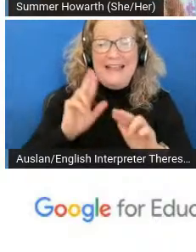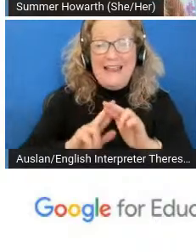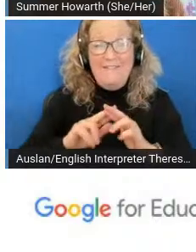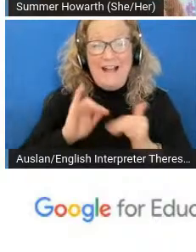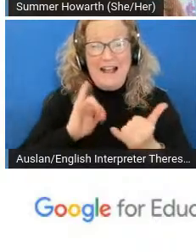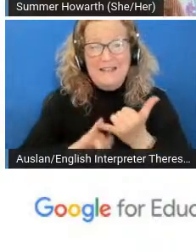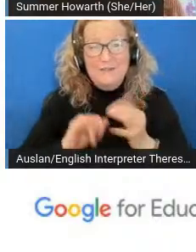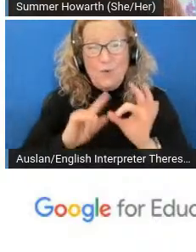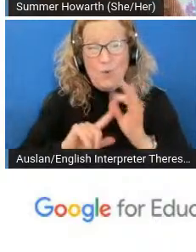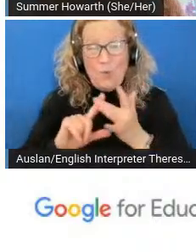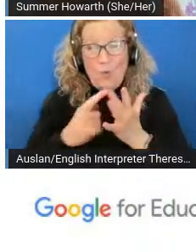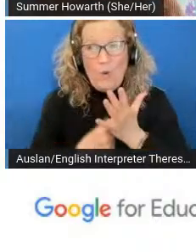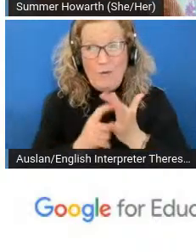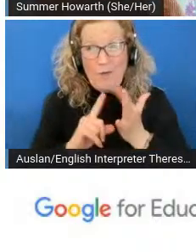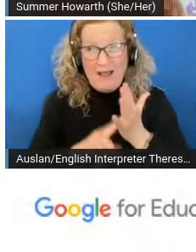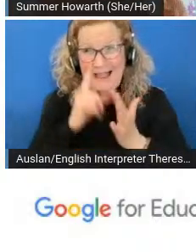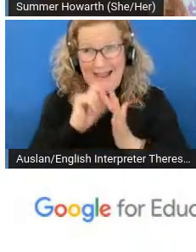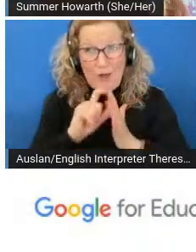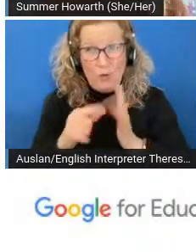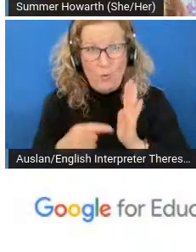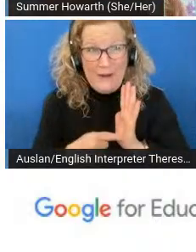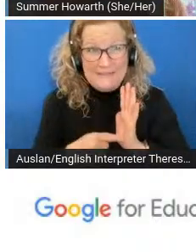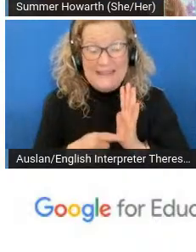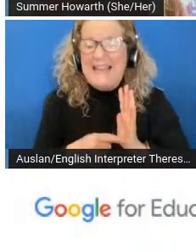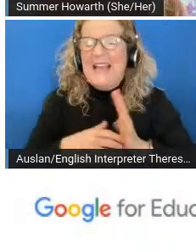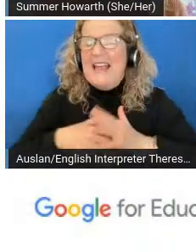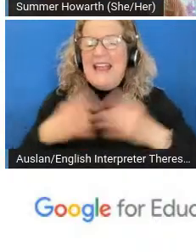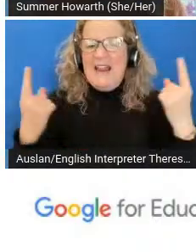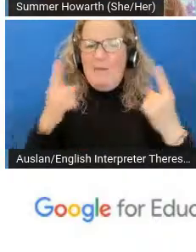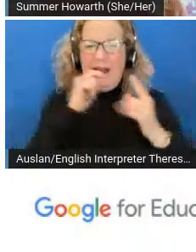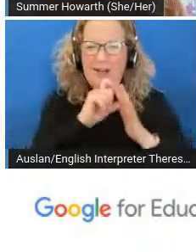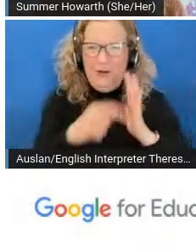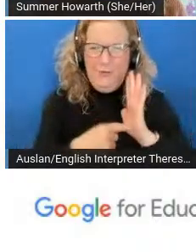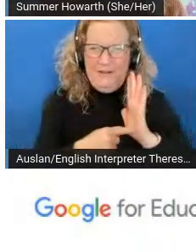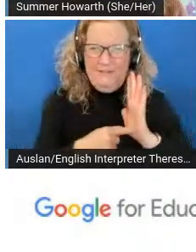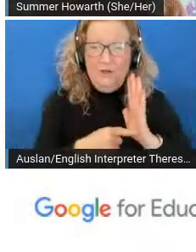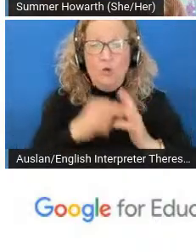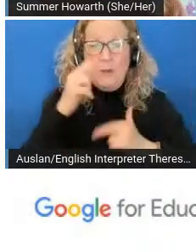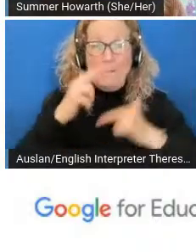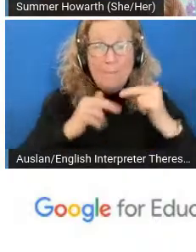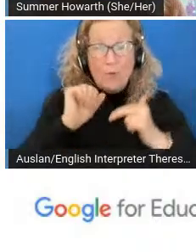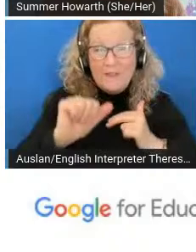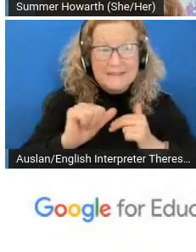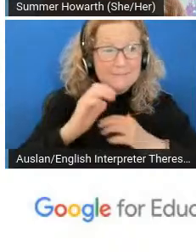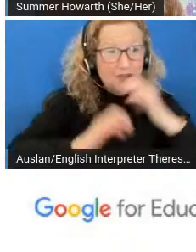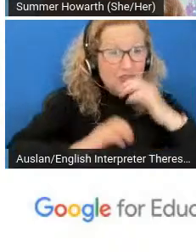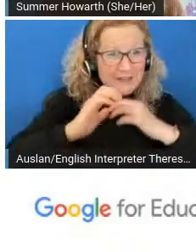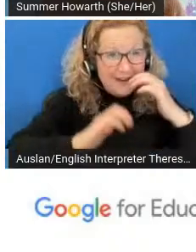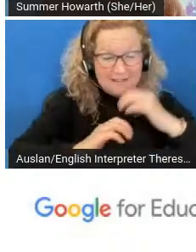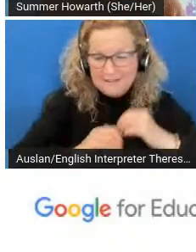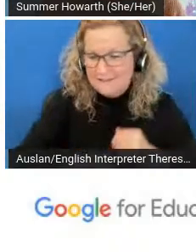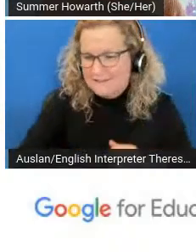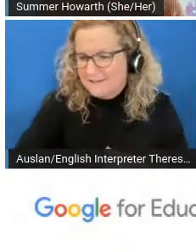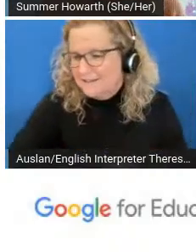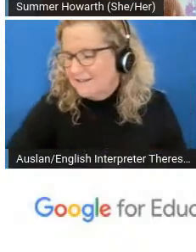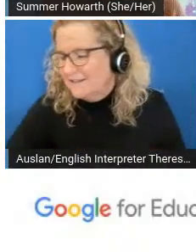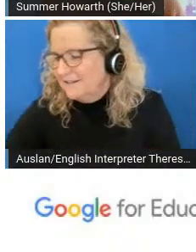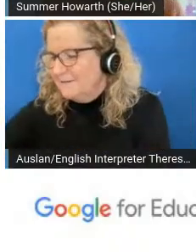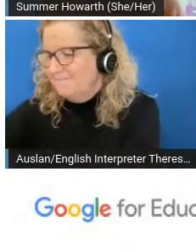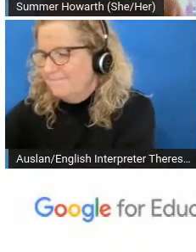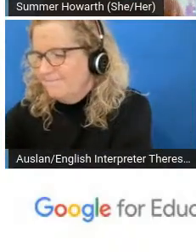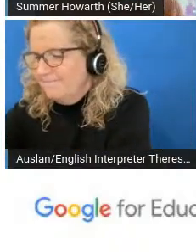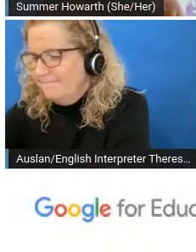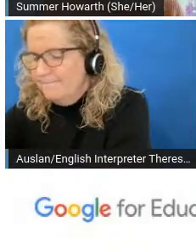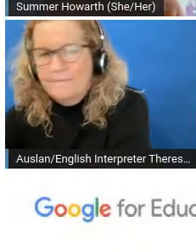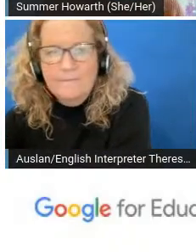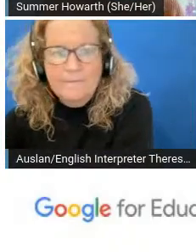So you can build Rube Goldberg machines. And here are some fantastic if you've never seen a Rube